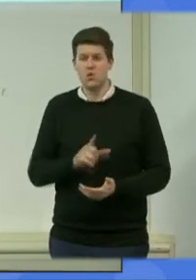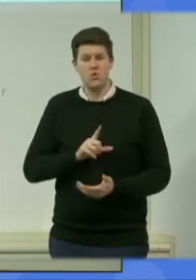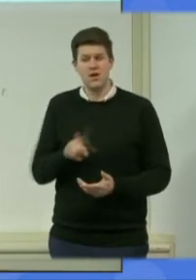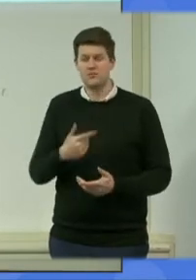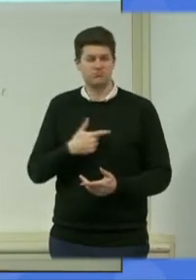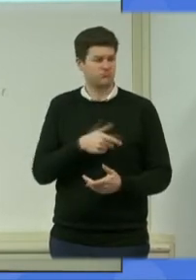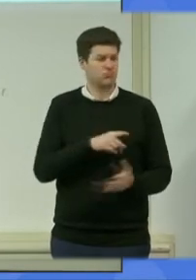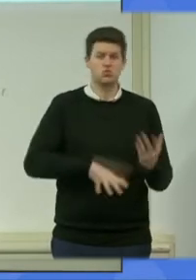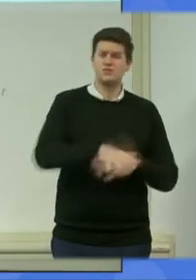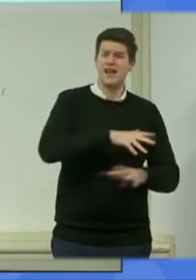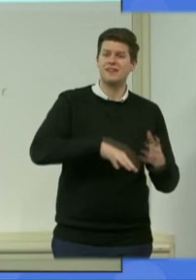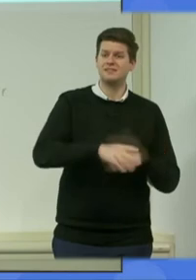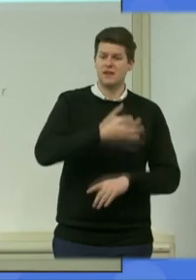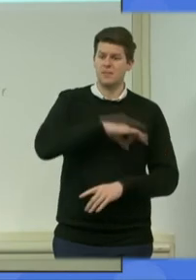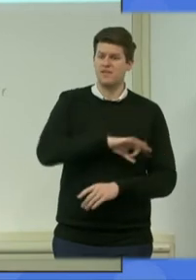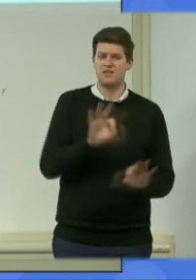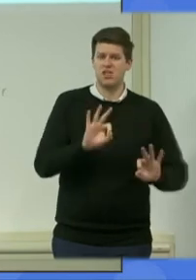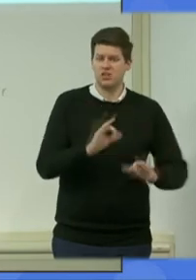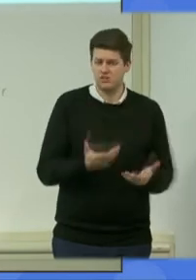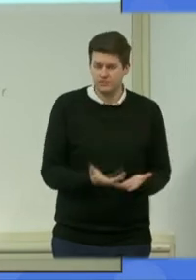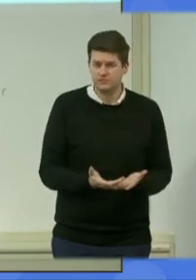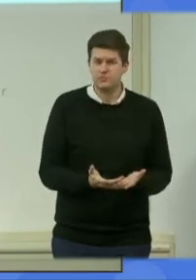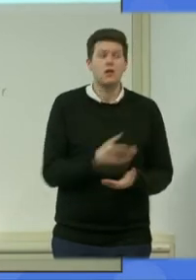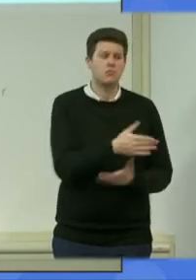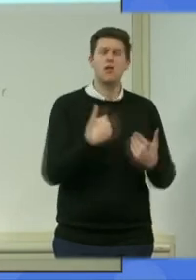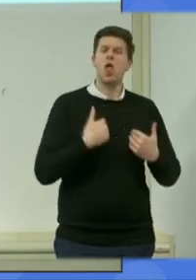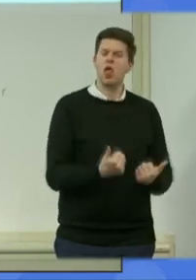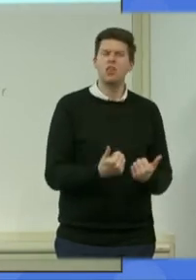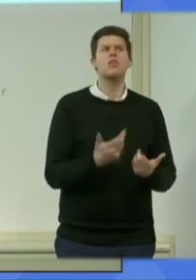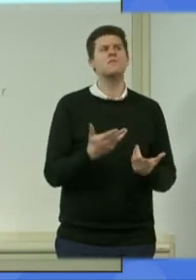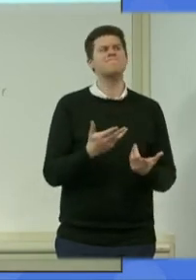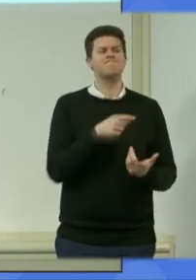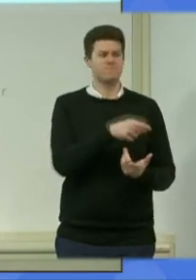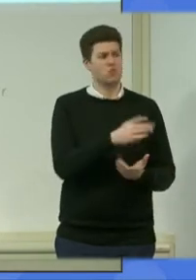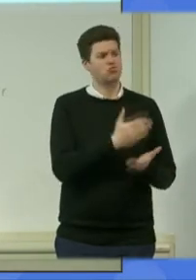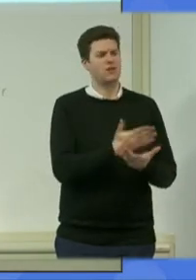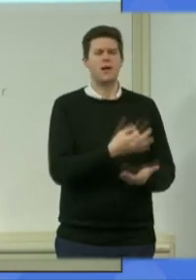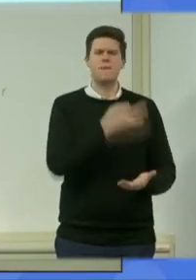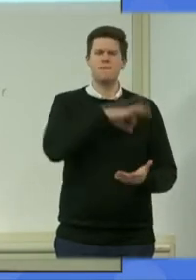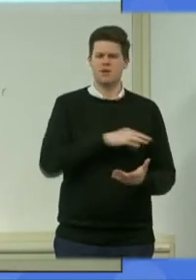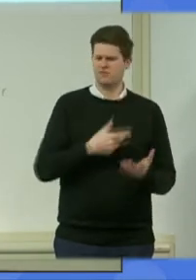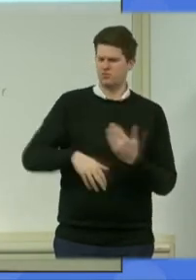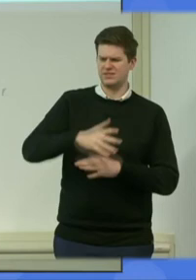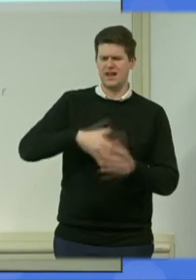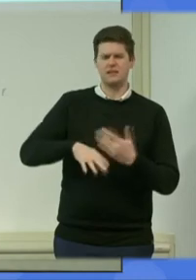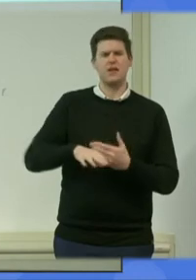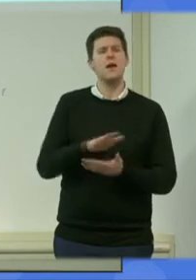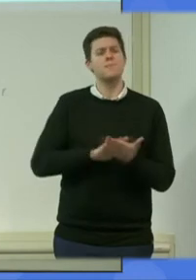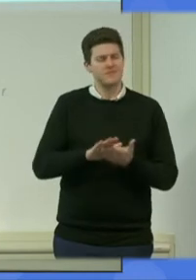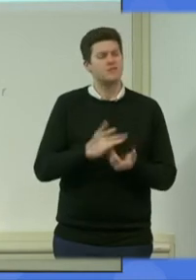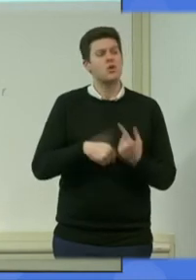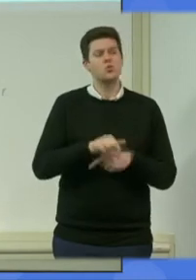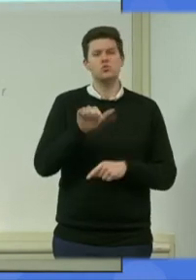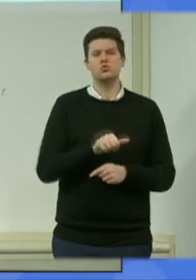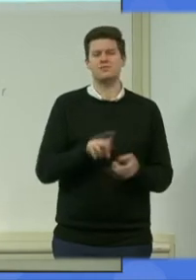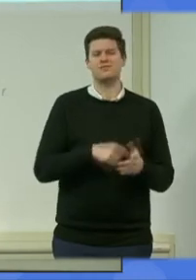basic research on medicines and health, maybe you want to subsidize or have lower taxes on them. But you need to think carefully about that.